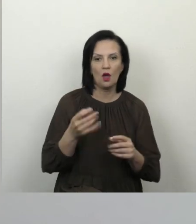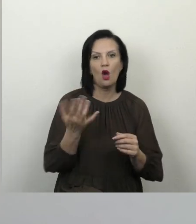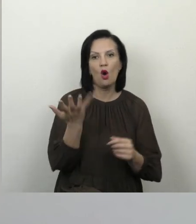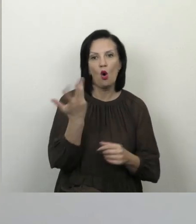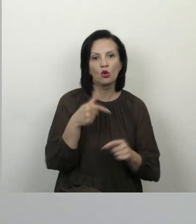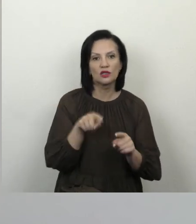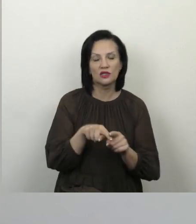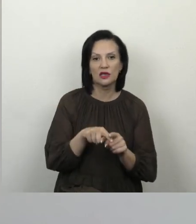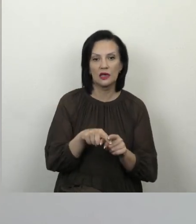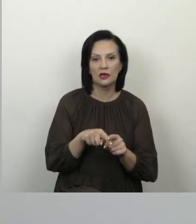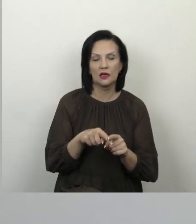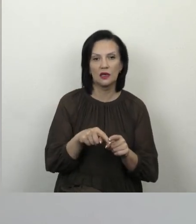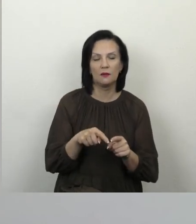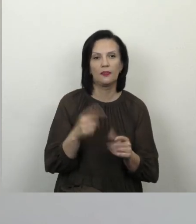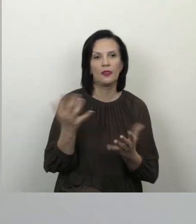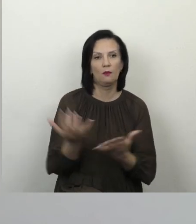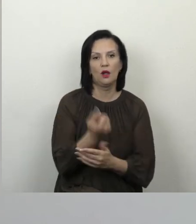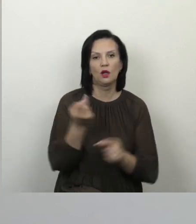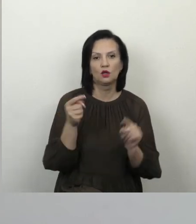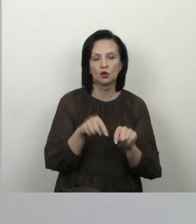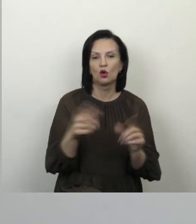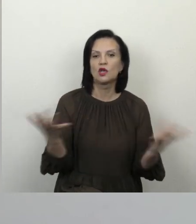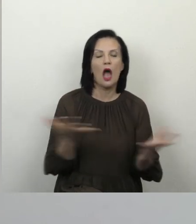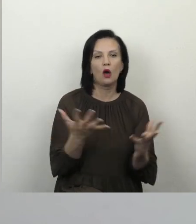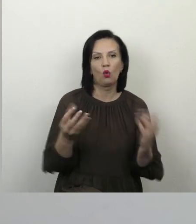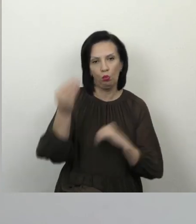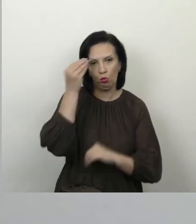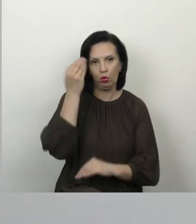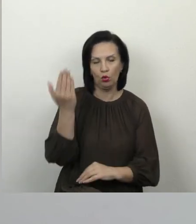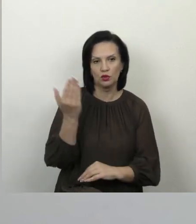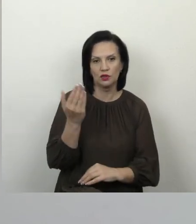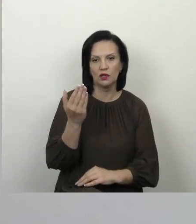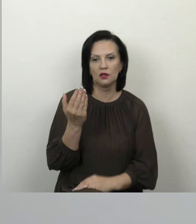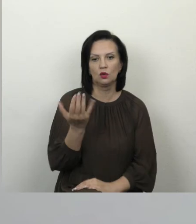those cases. Because based on